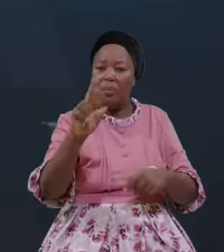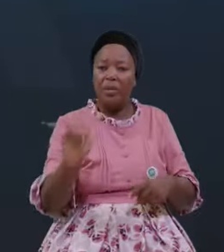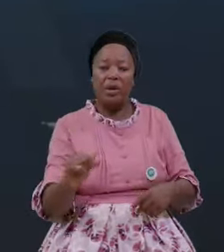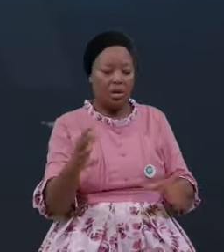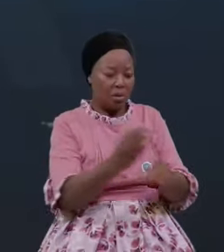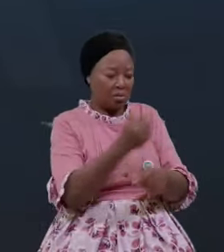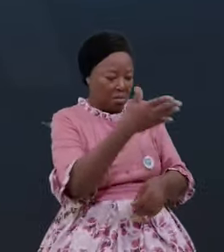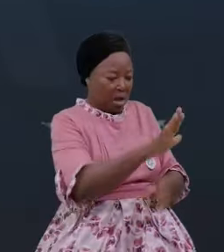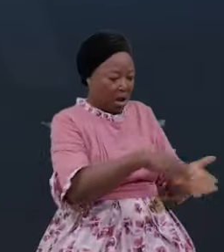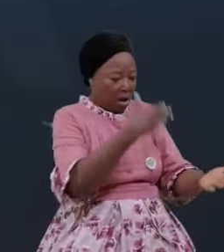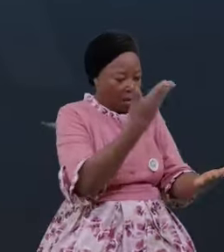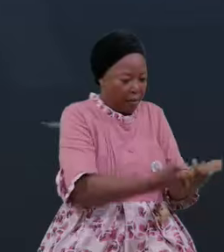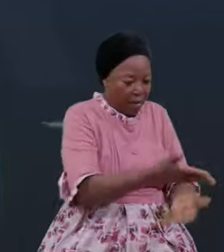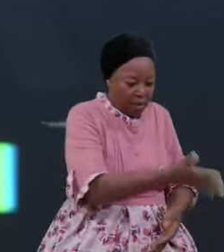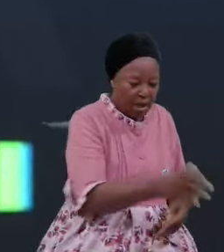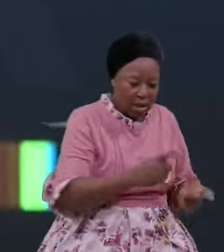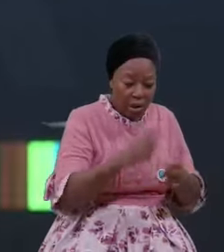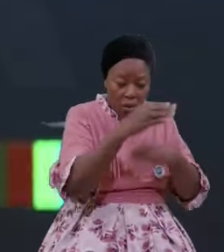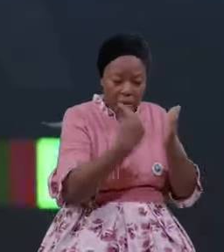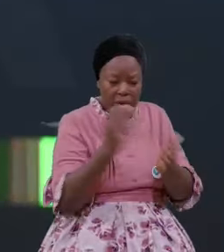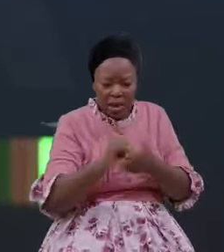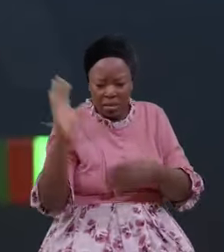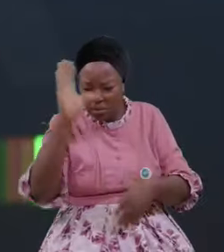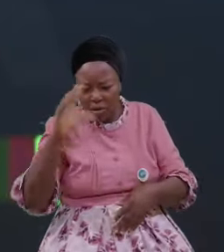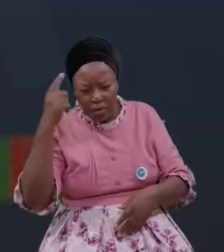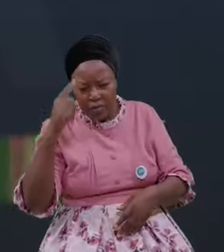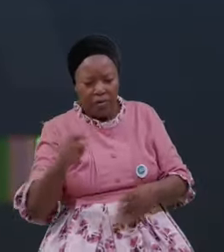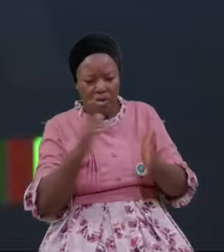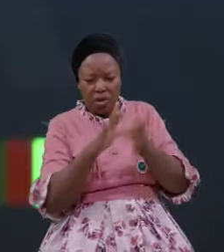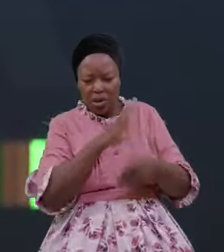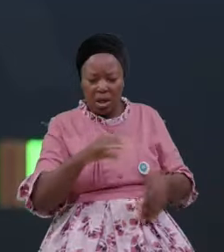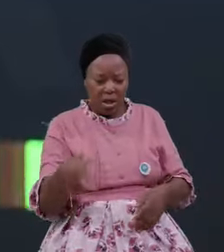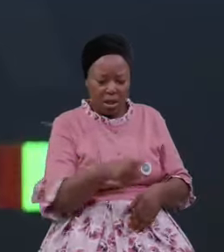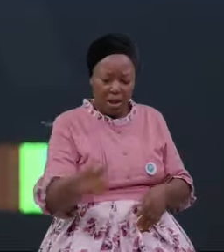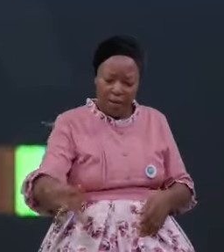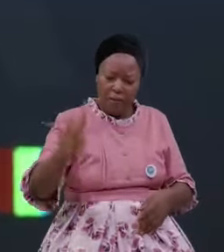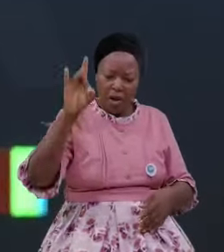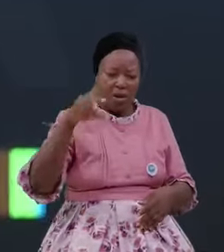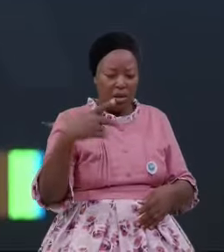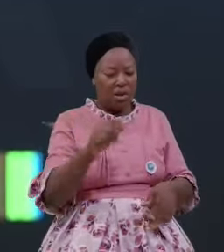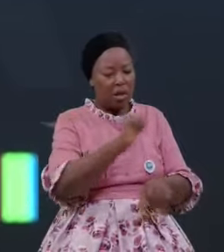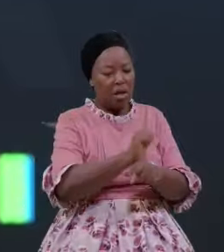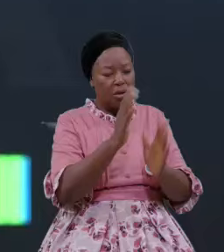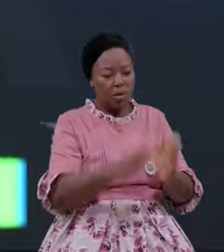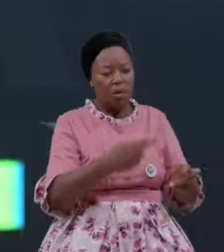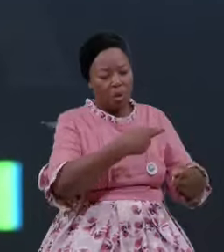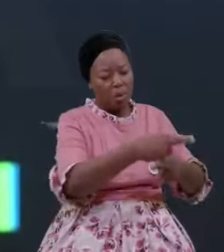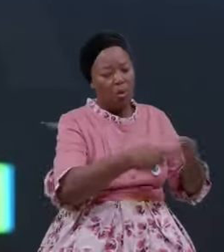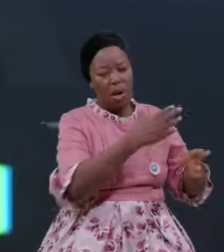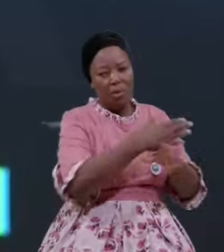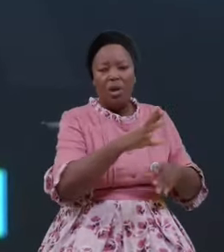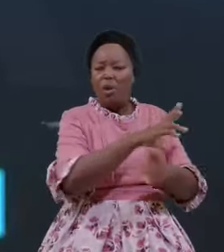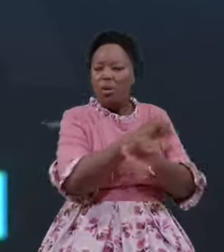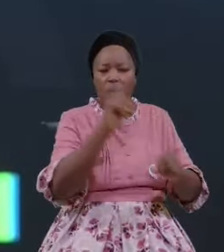people searching for him, they found the stone rolled away. Nobody could have done